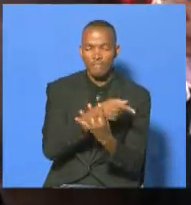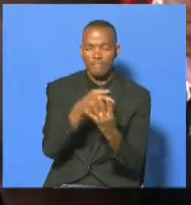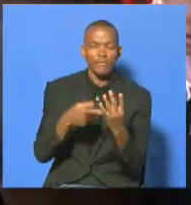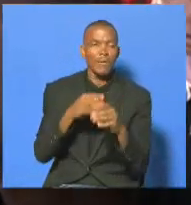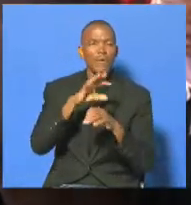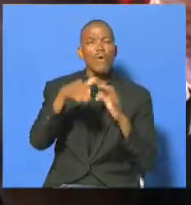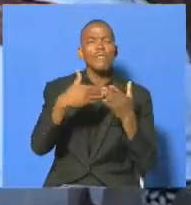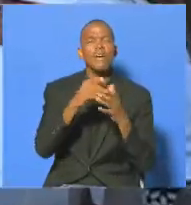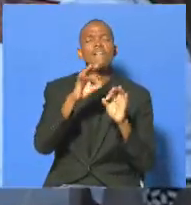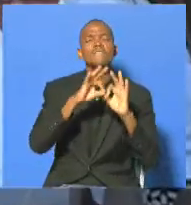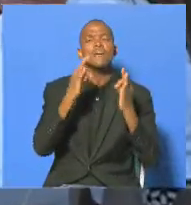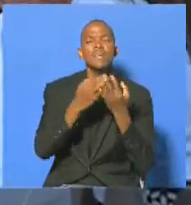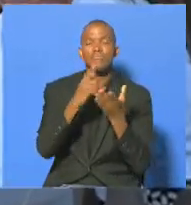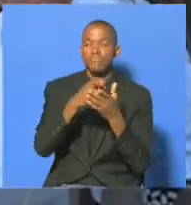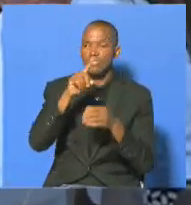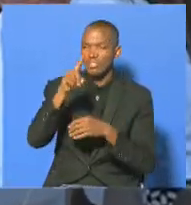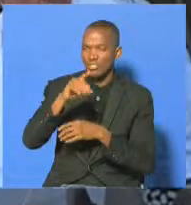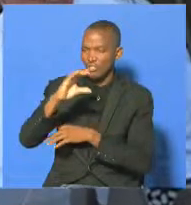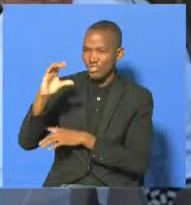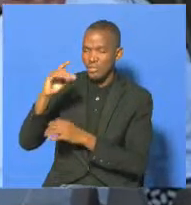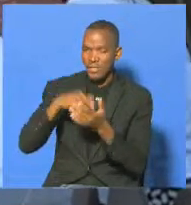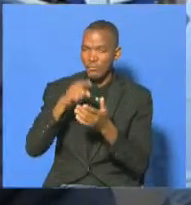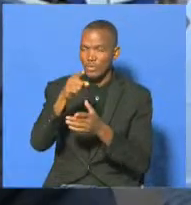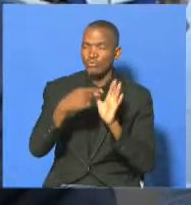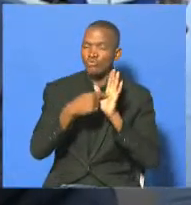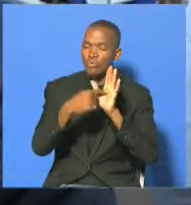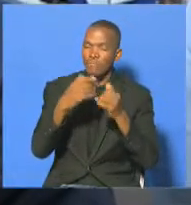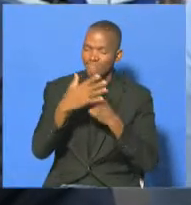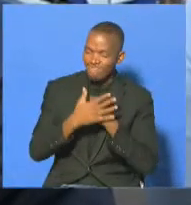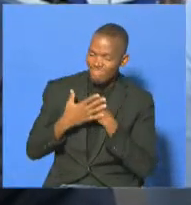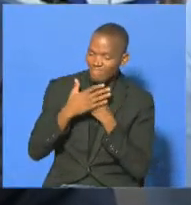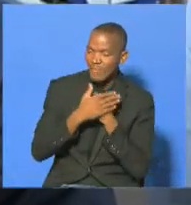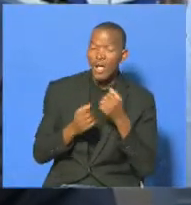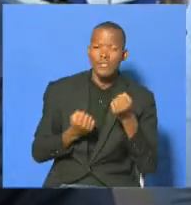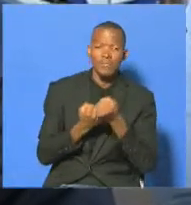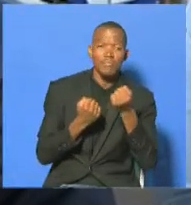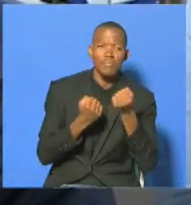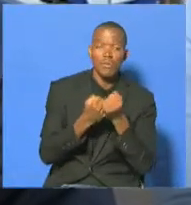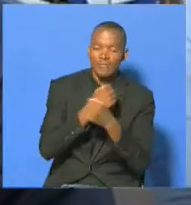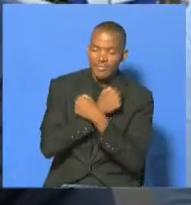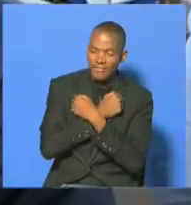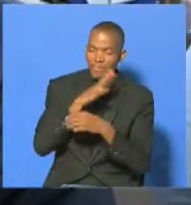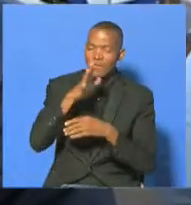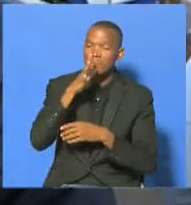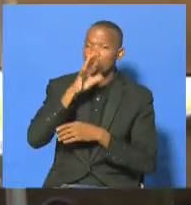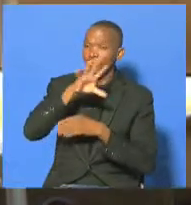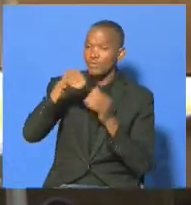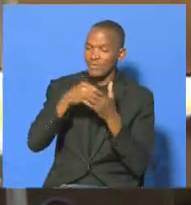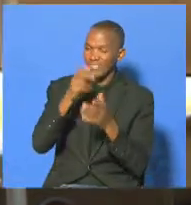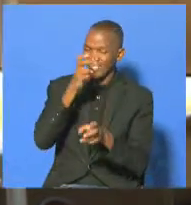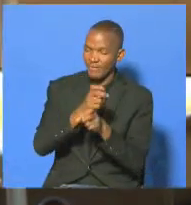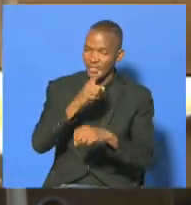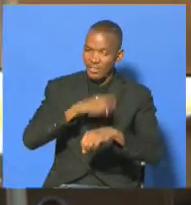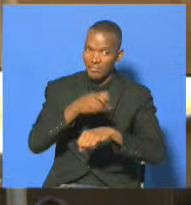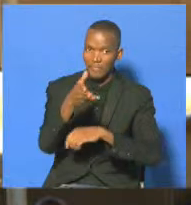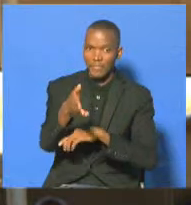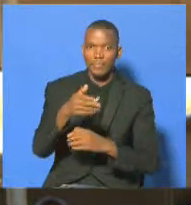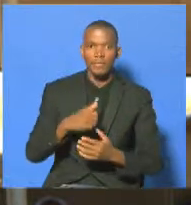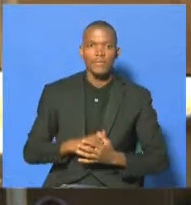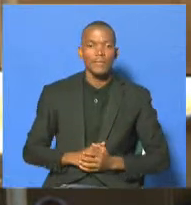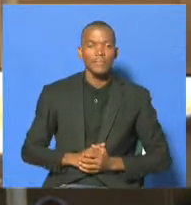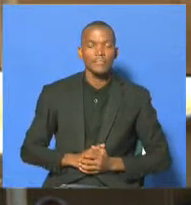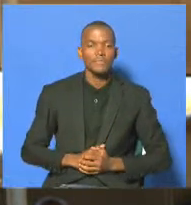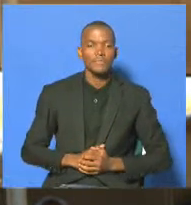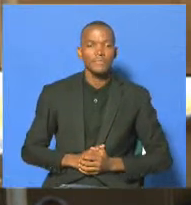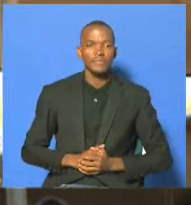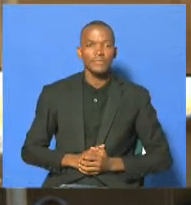and the entire ZCC congregation to show them love and support as mothers during this difficult time. Bana ba rona